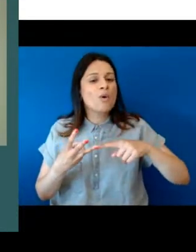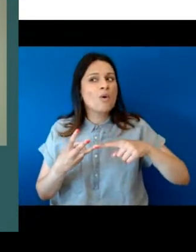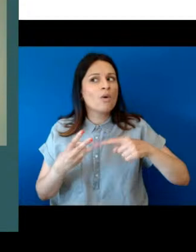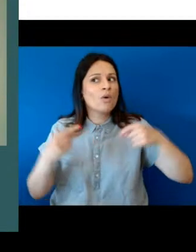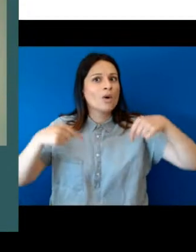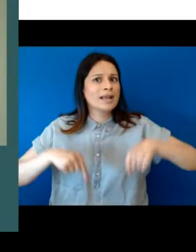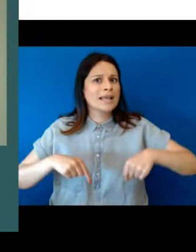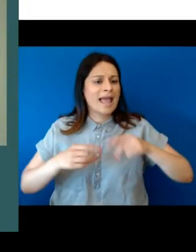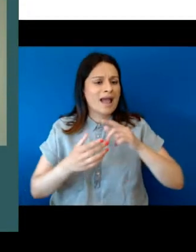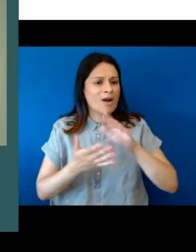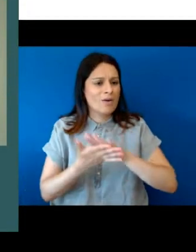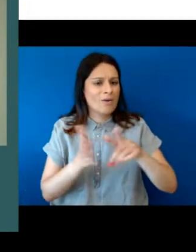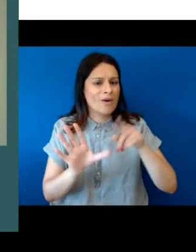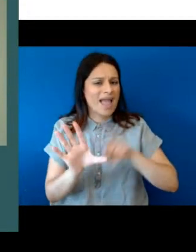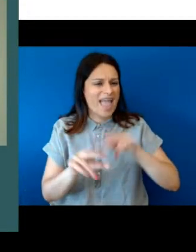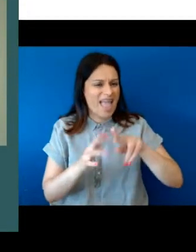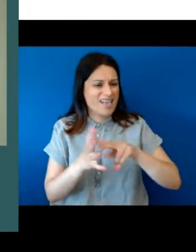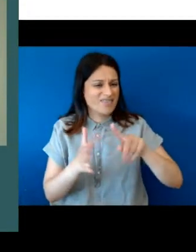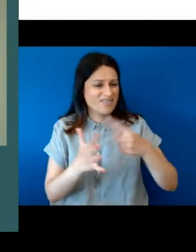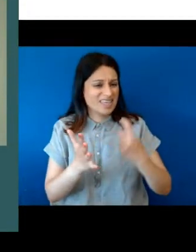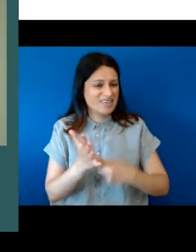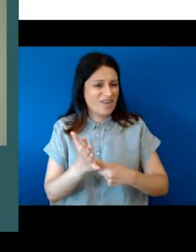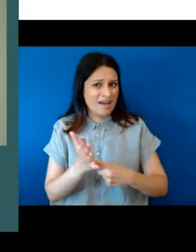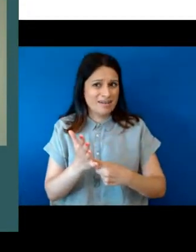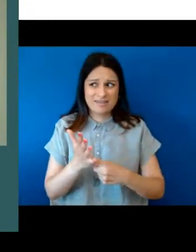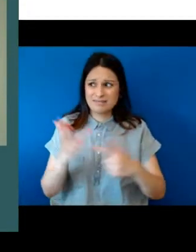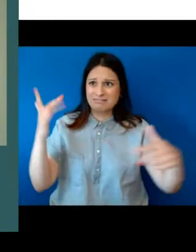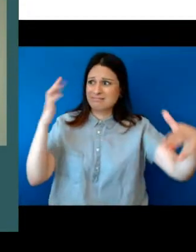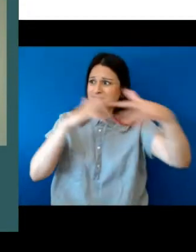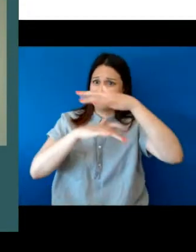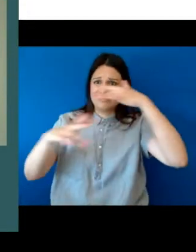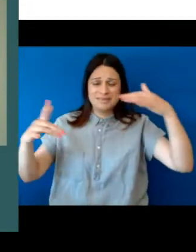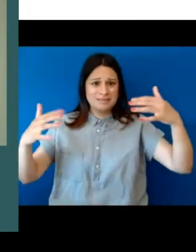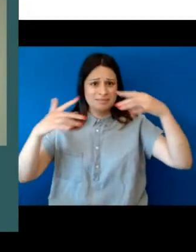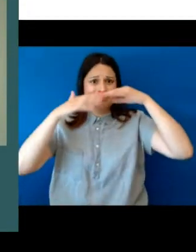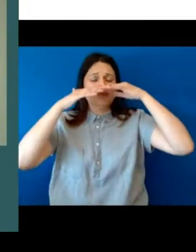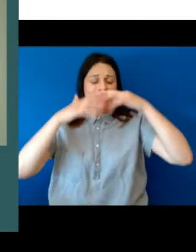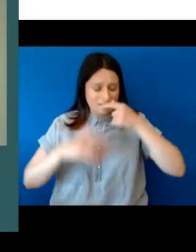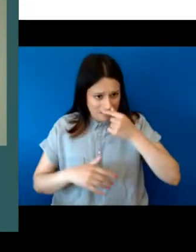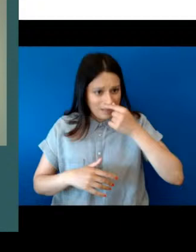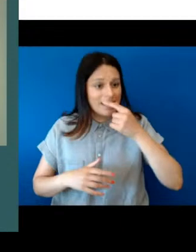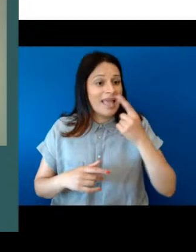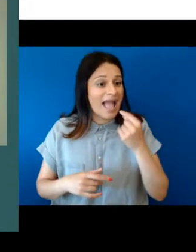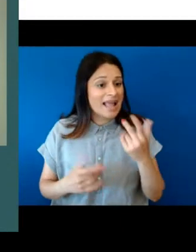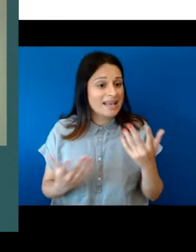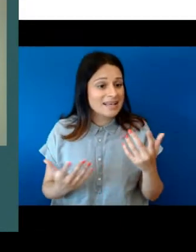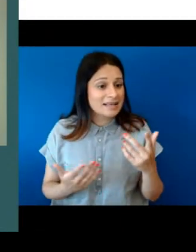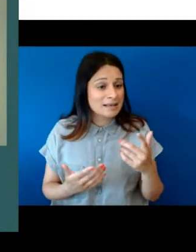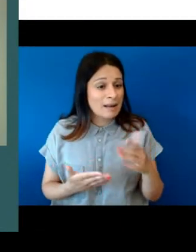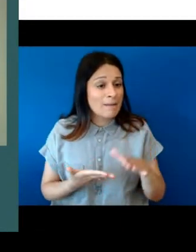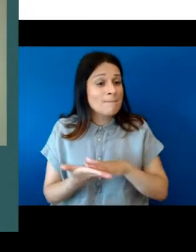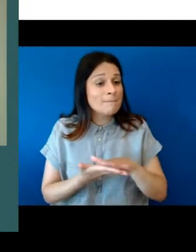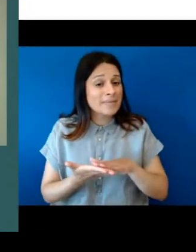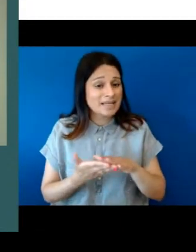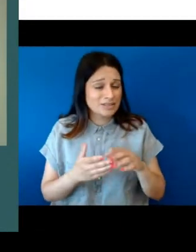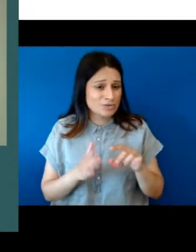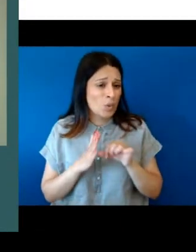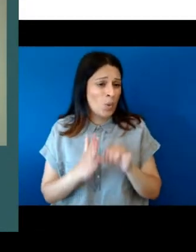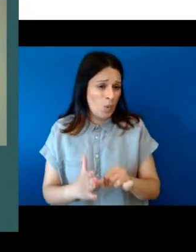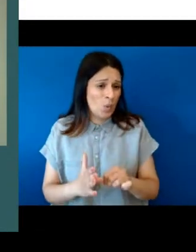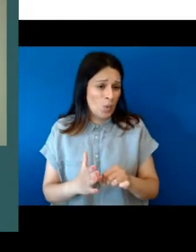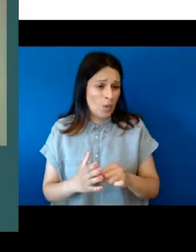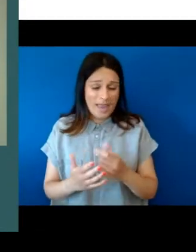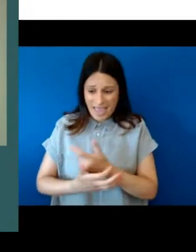kind of time. So I think it's just going to be really challenging for us all. So I just would recommend